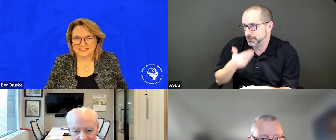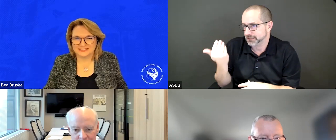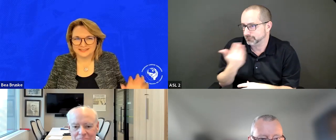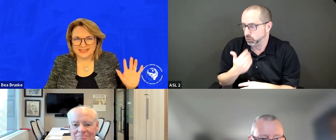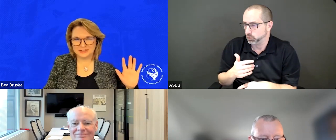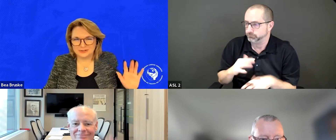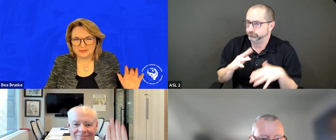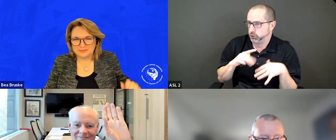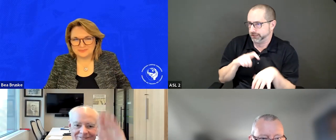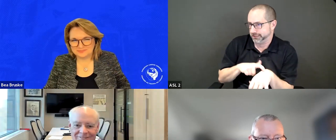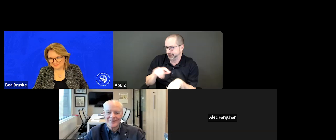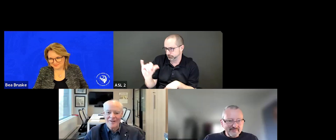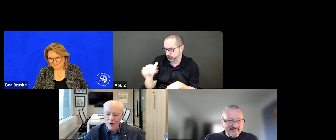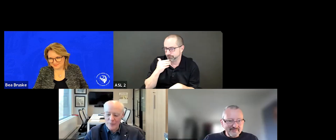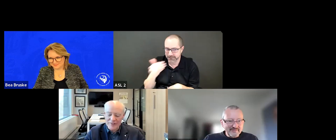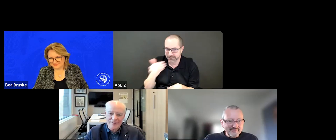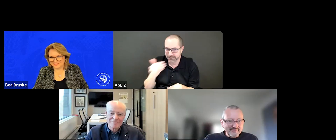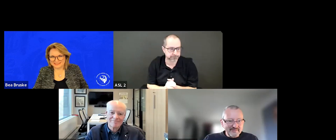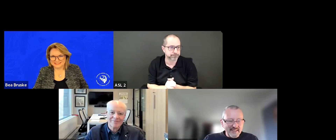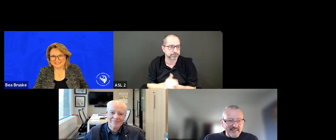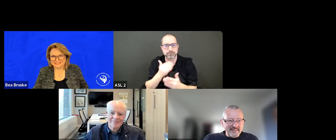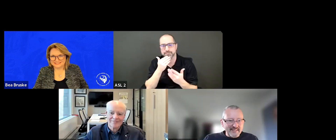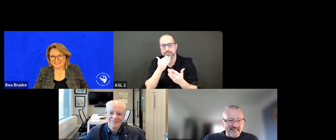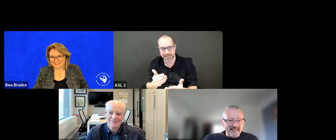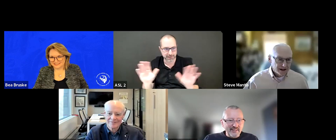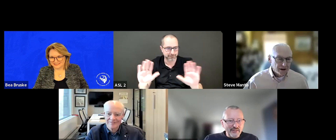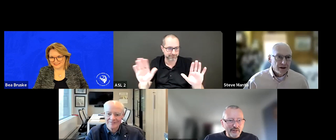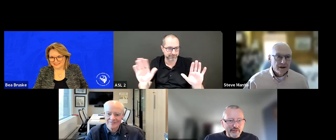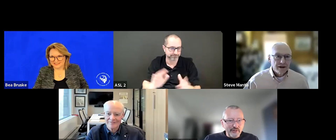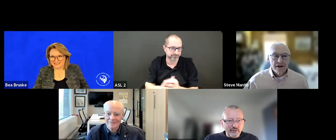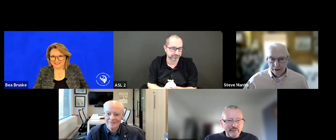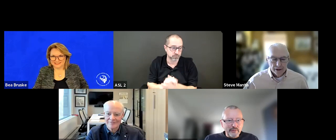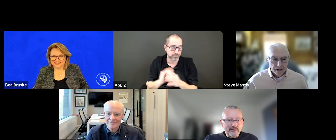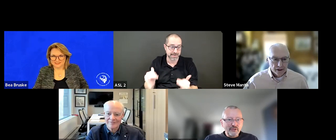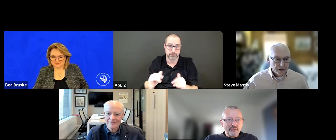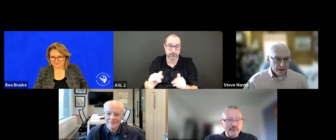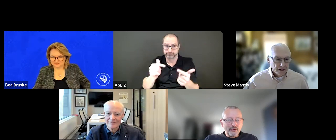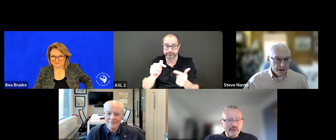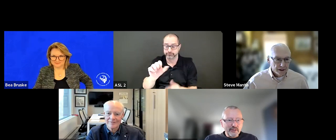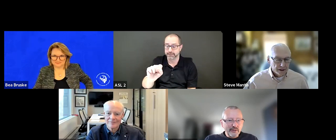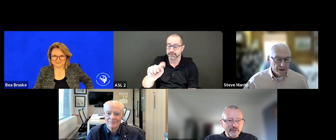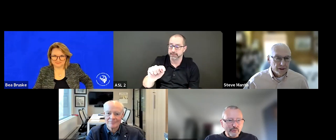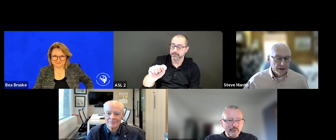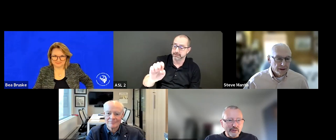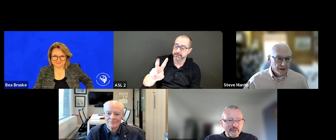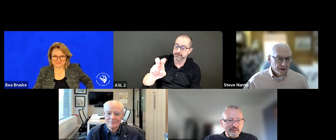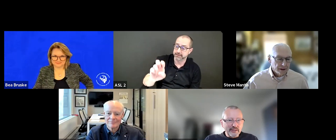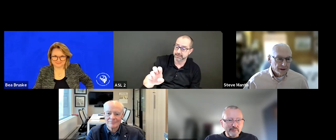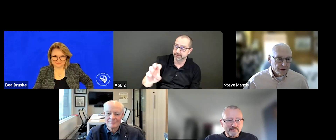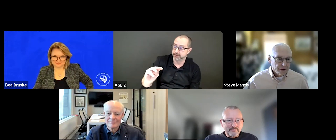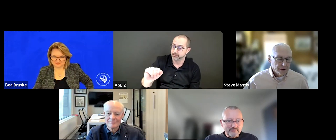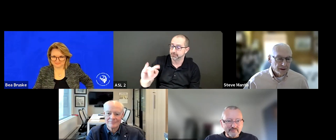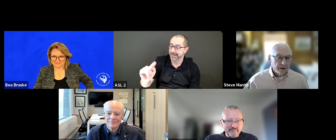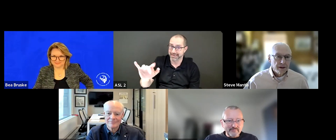you. Thank you. All the best. And I'll hand off now to Steve Mantis, who is going to carry us through the rest of the